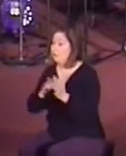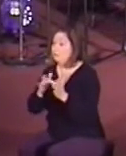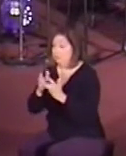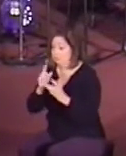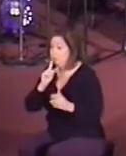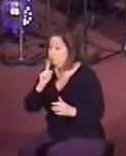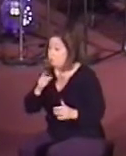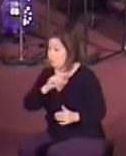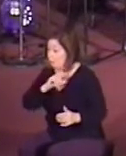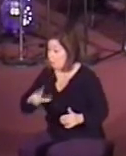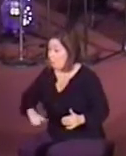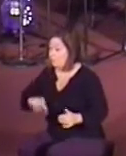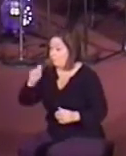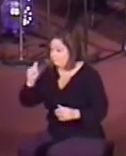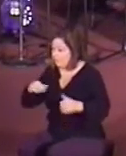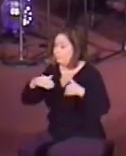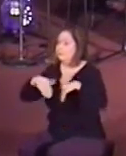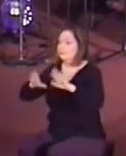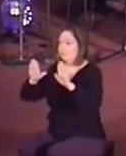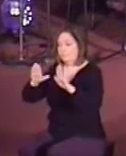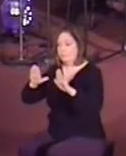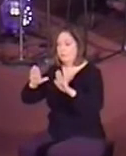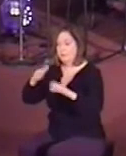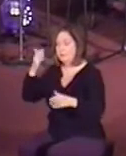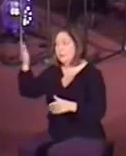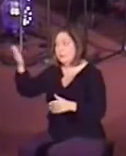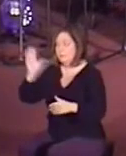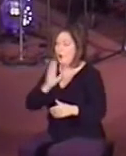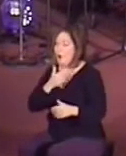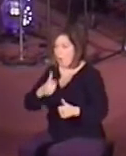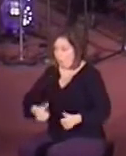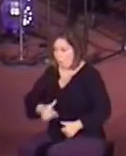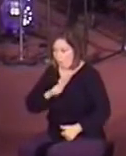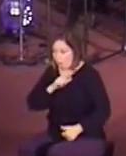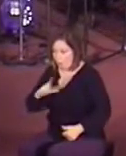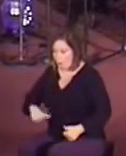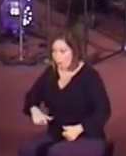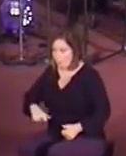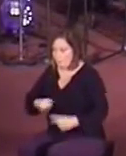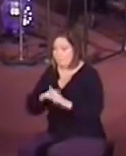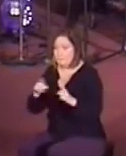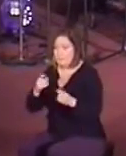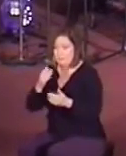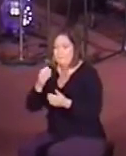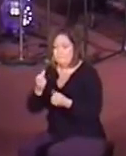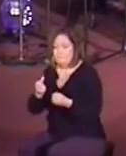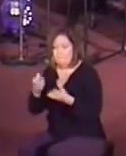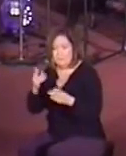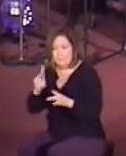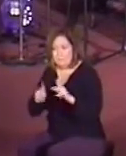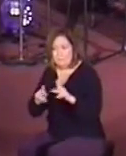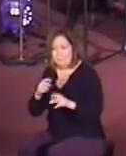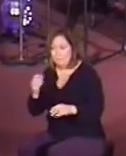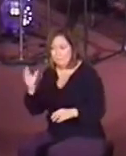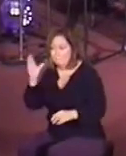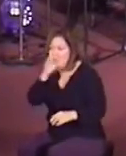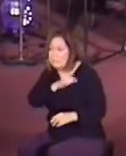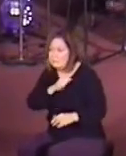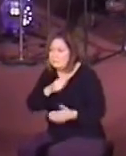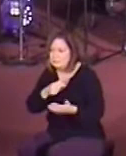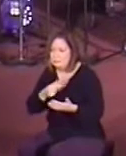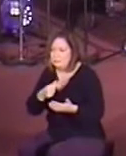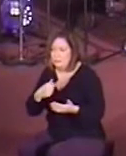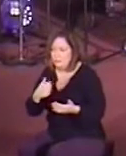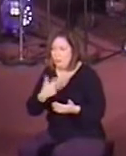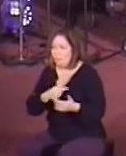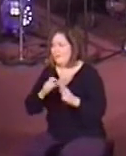to be willing to submit to the lordship of Jesus Christ. But then something that a lot of people miss out on. You see, we can offer God lip